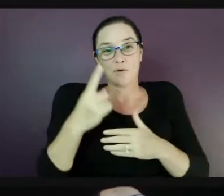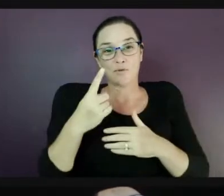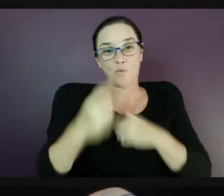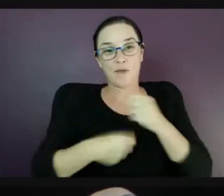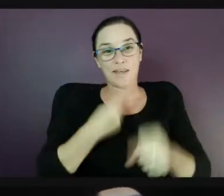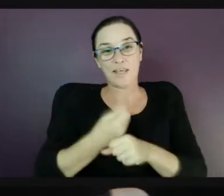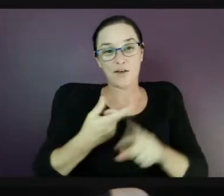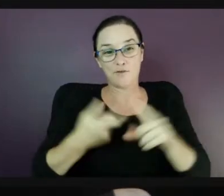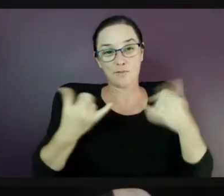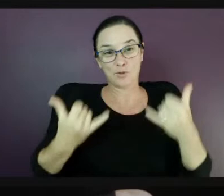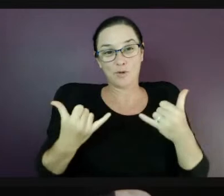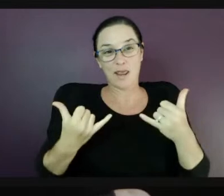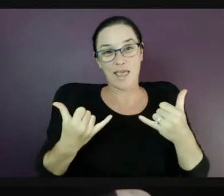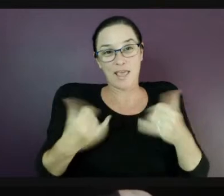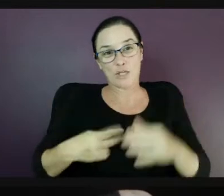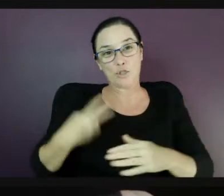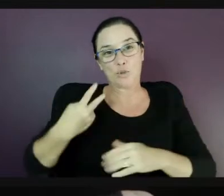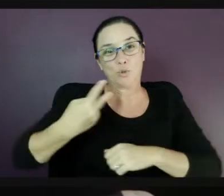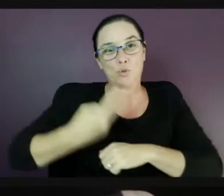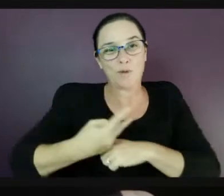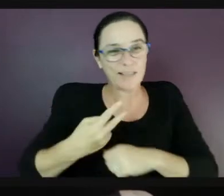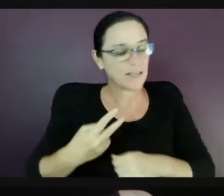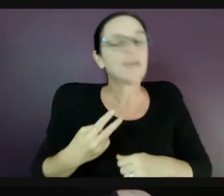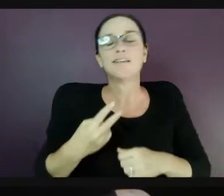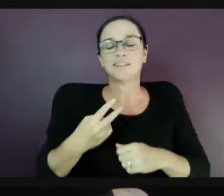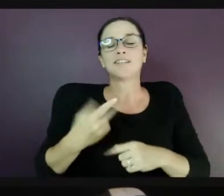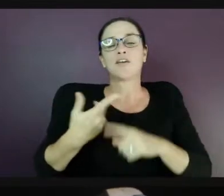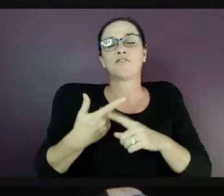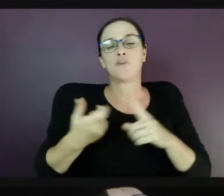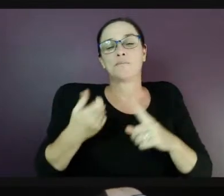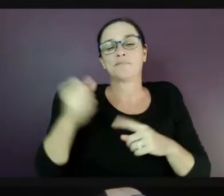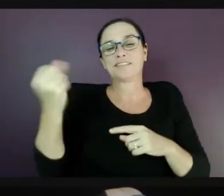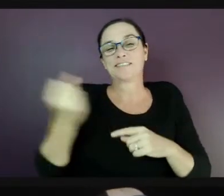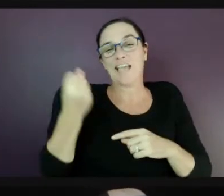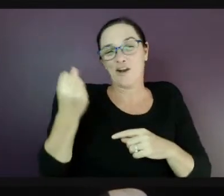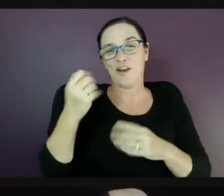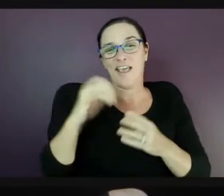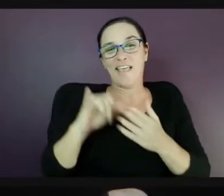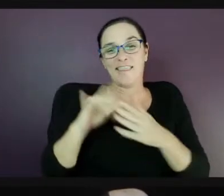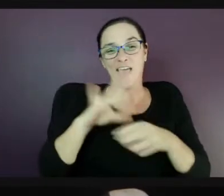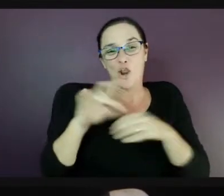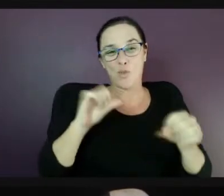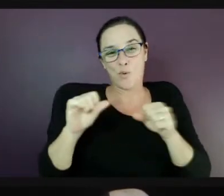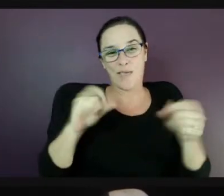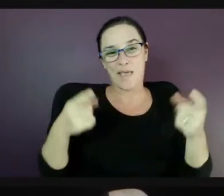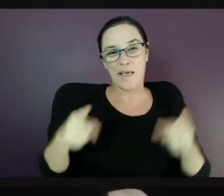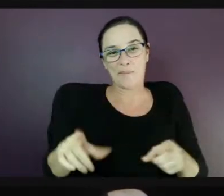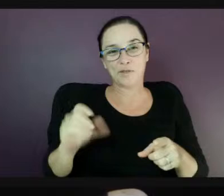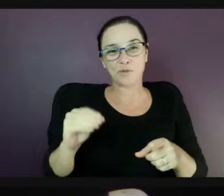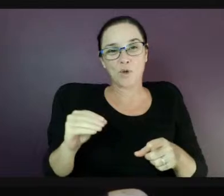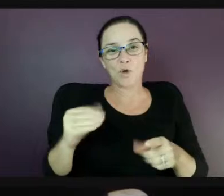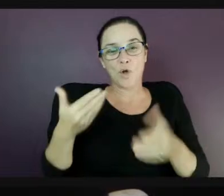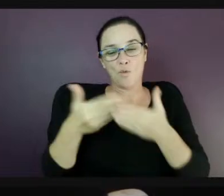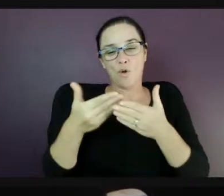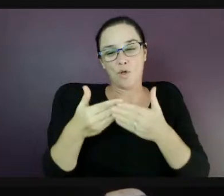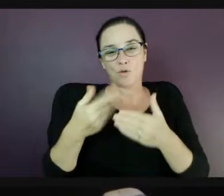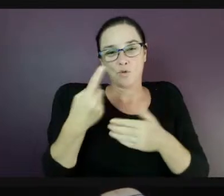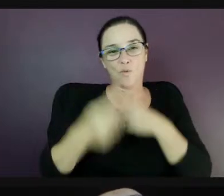today, but in 2 days. So it was actually a year from Saturday that earthquake hit. So we're pretty close to a year out from that